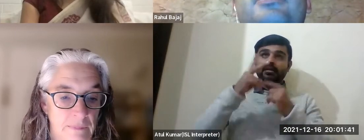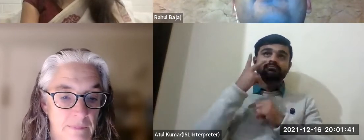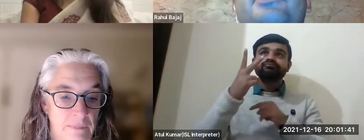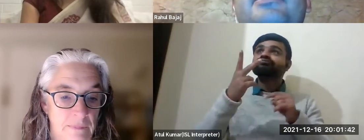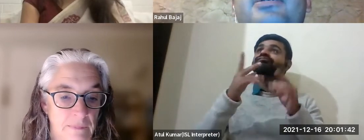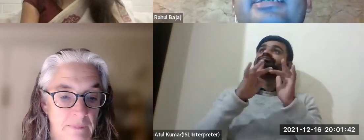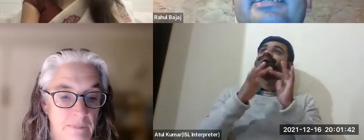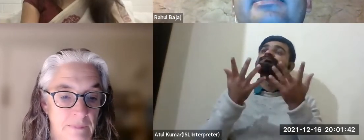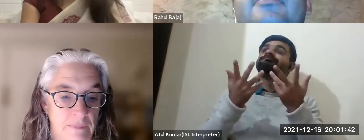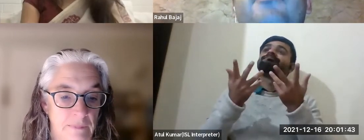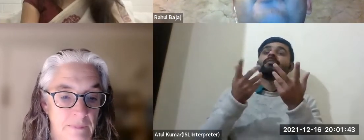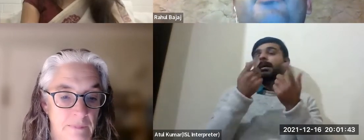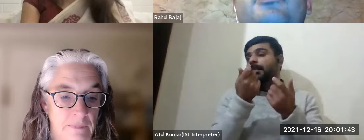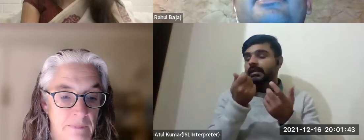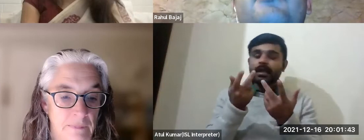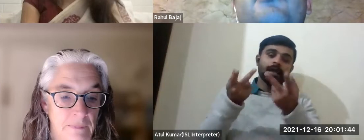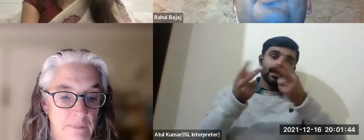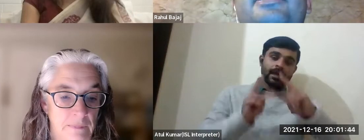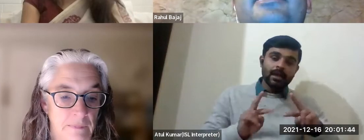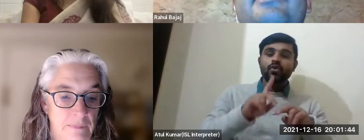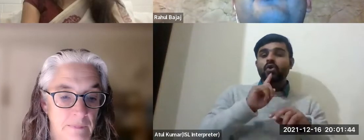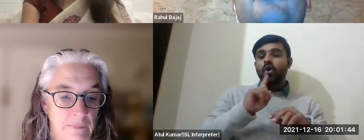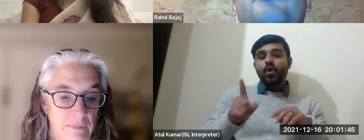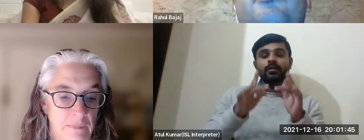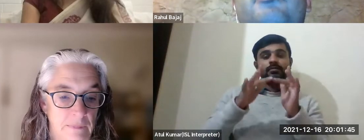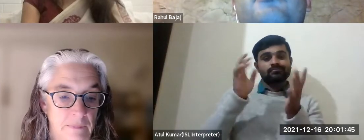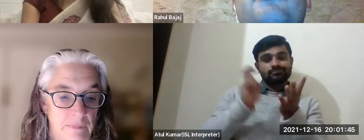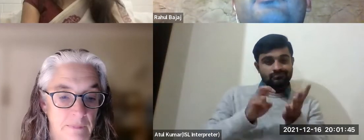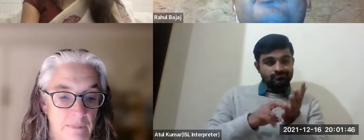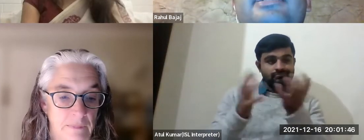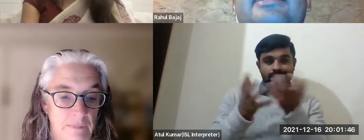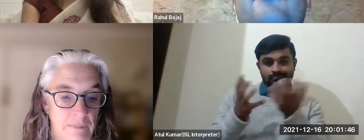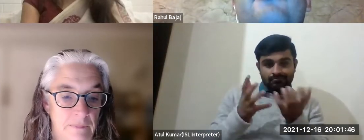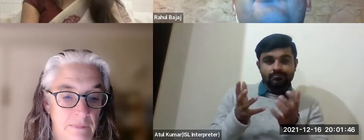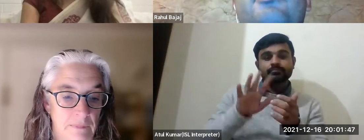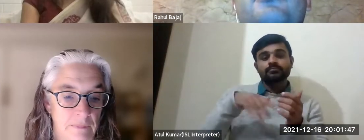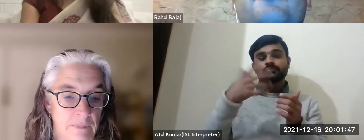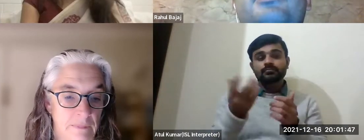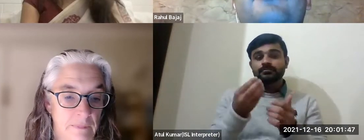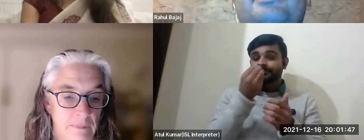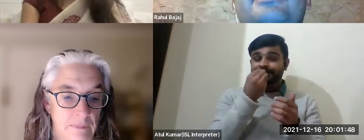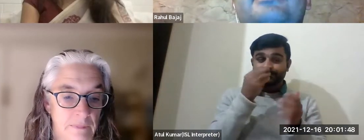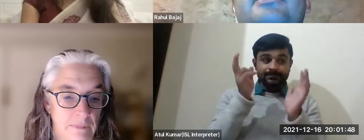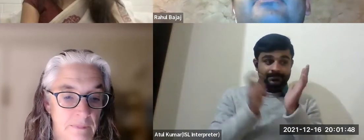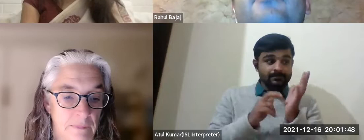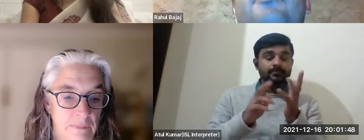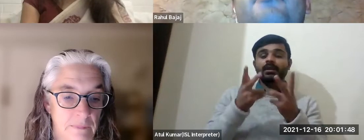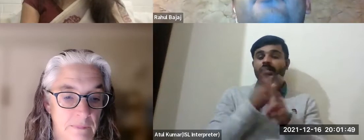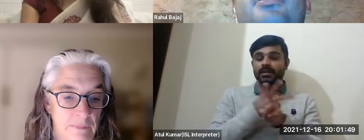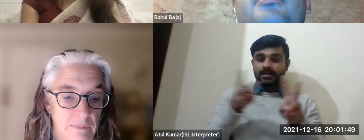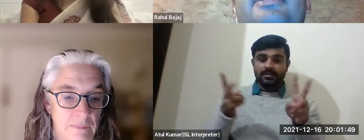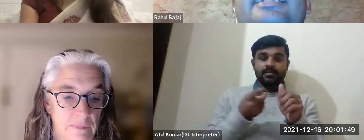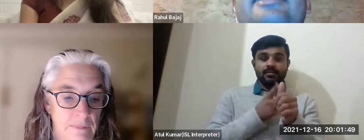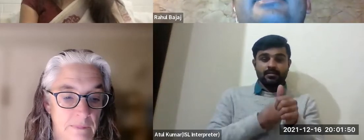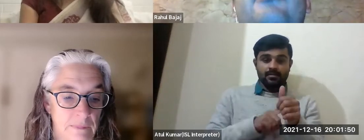to transferring money, from ordering groceries to getting food ordered for delivery,